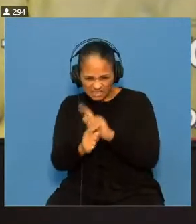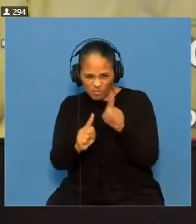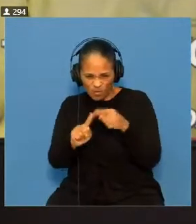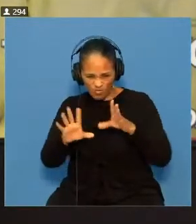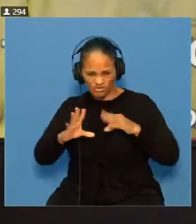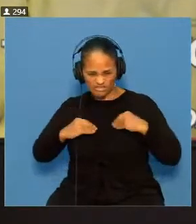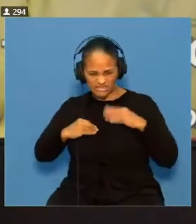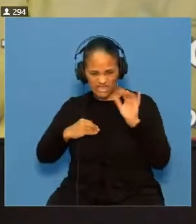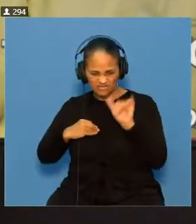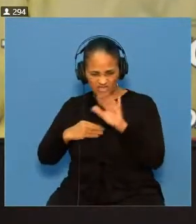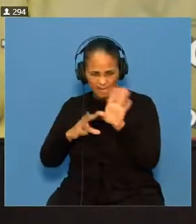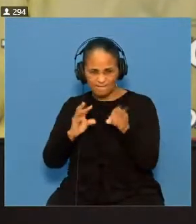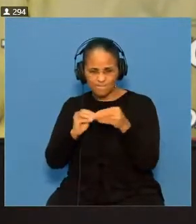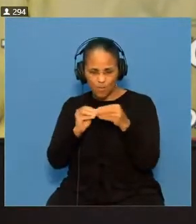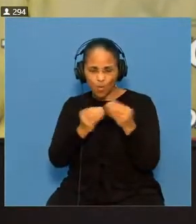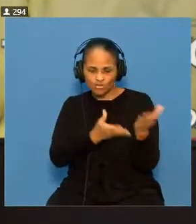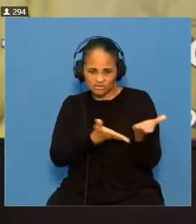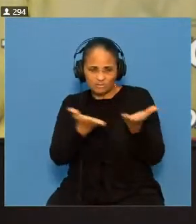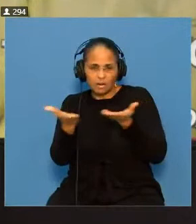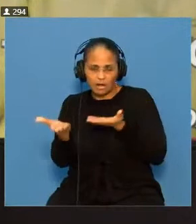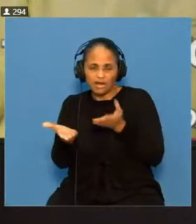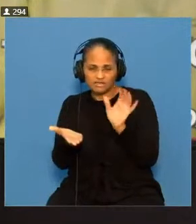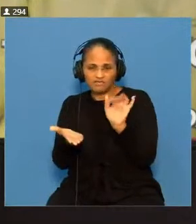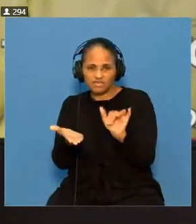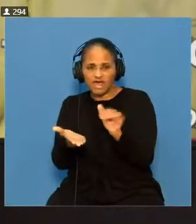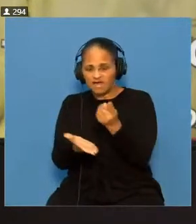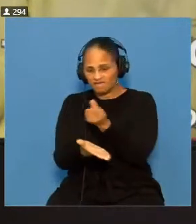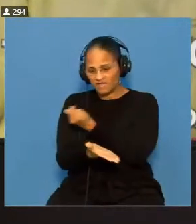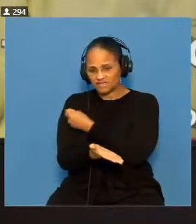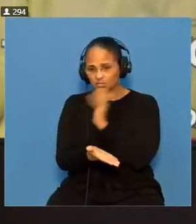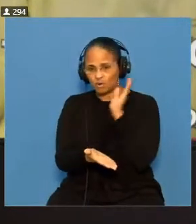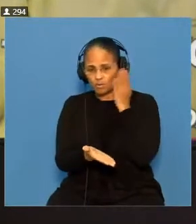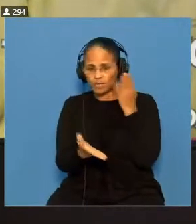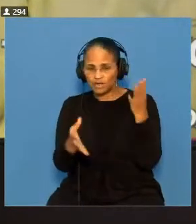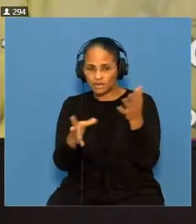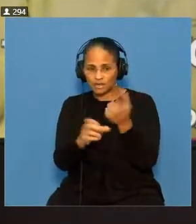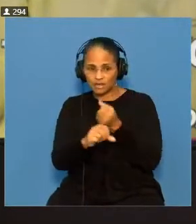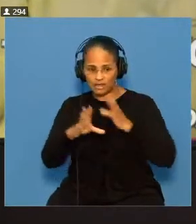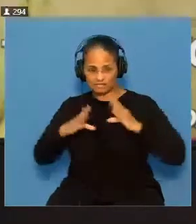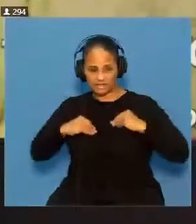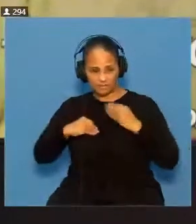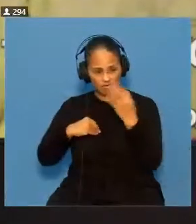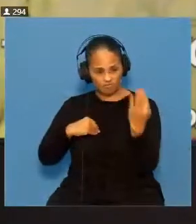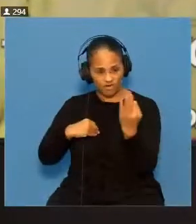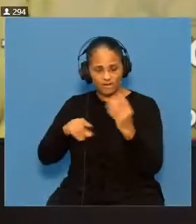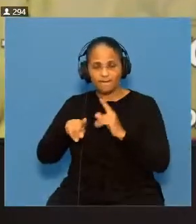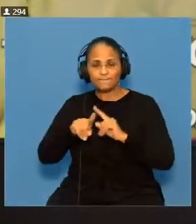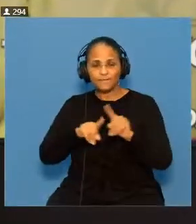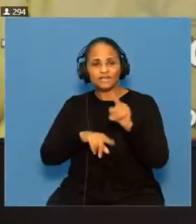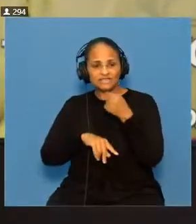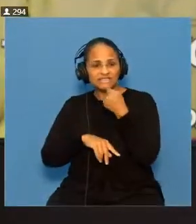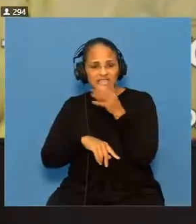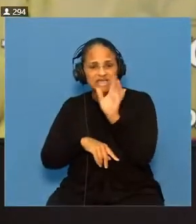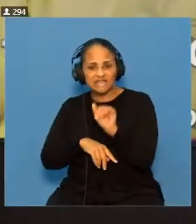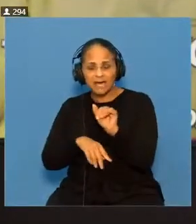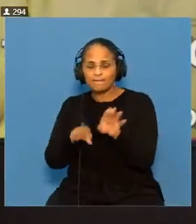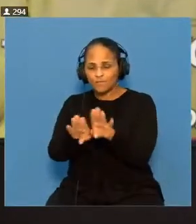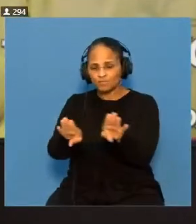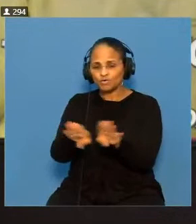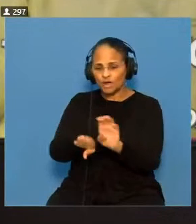receiving further supplies of the vaccine that we're getting on Friday. But what they have assured us is that Bermuda, as well as the